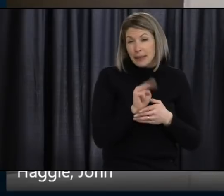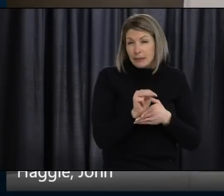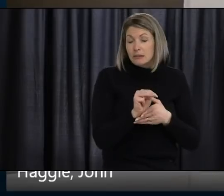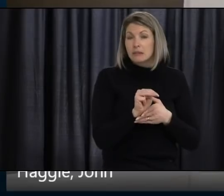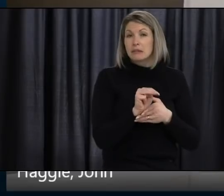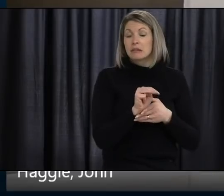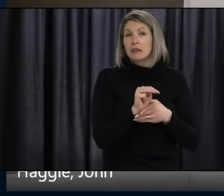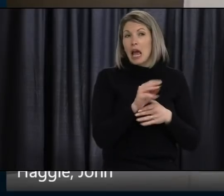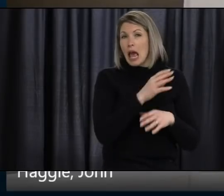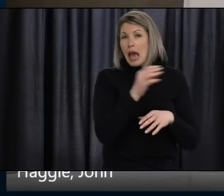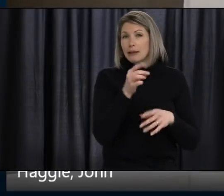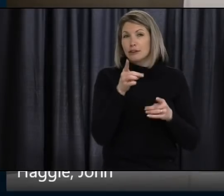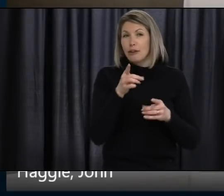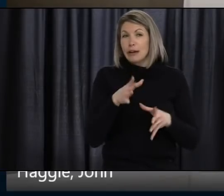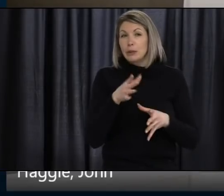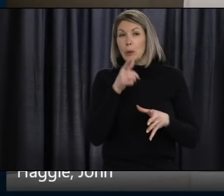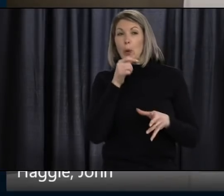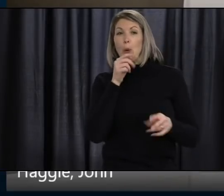directors of